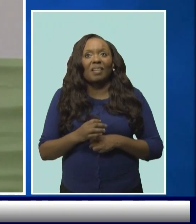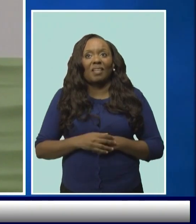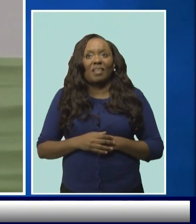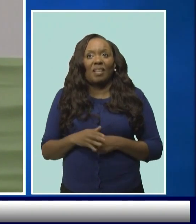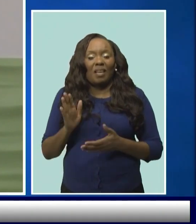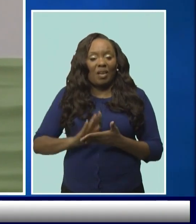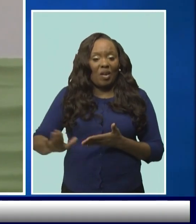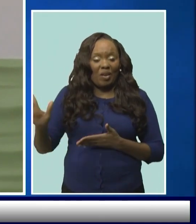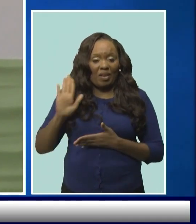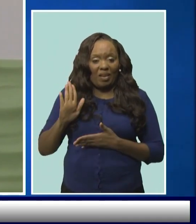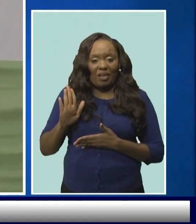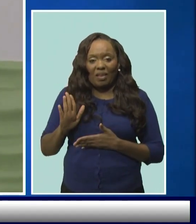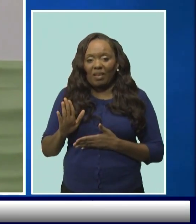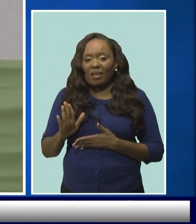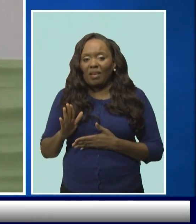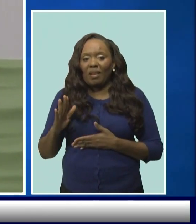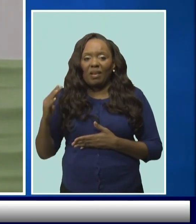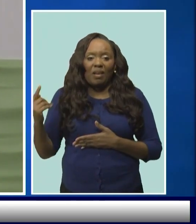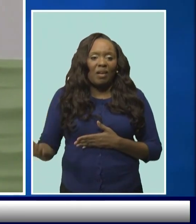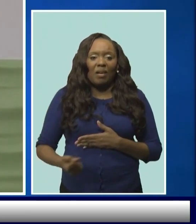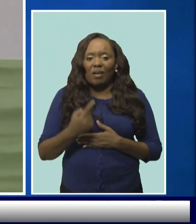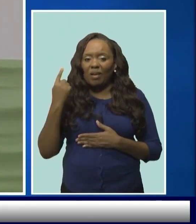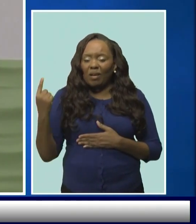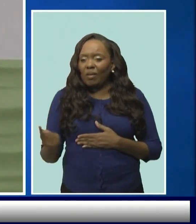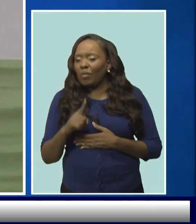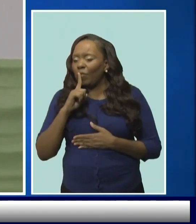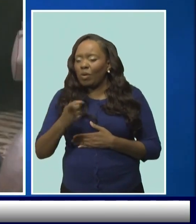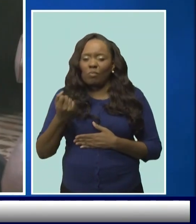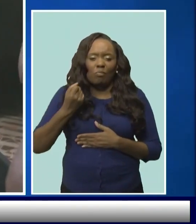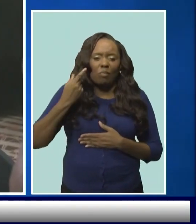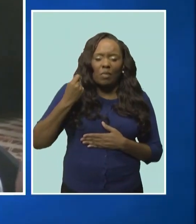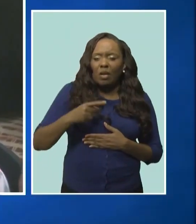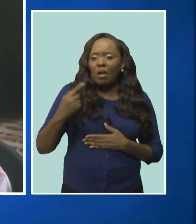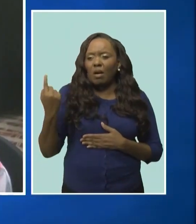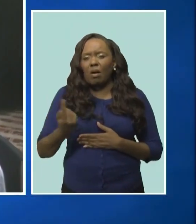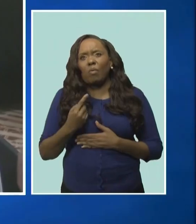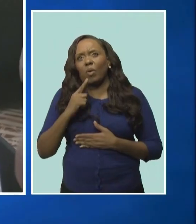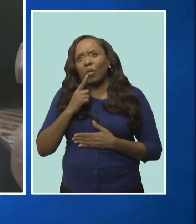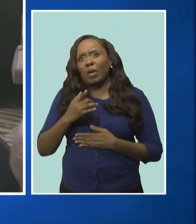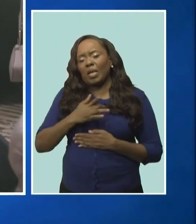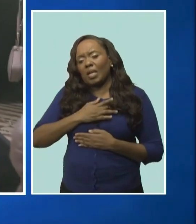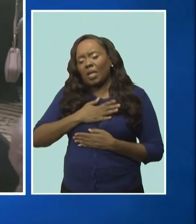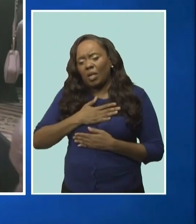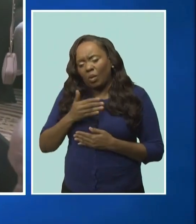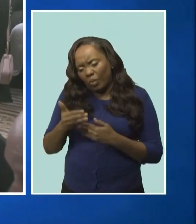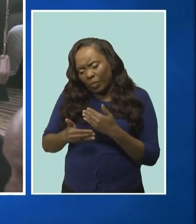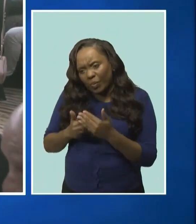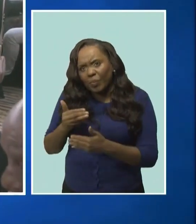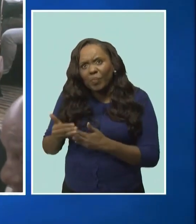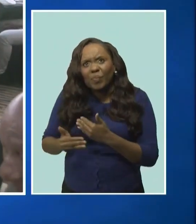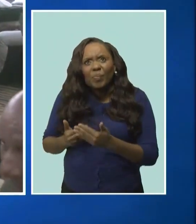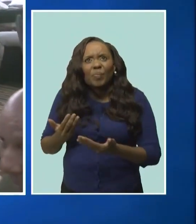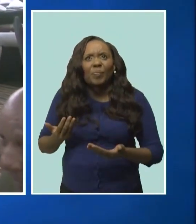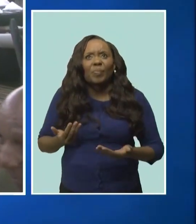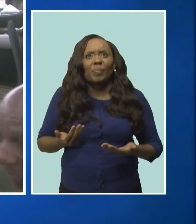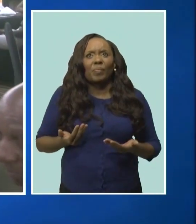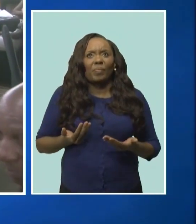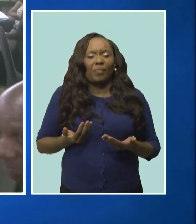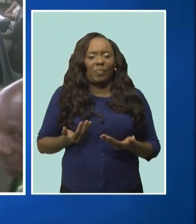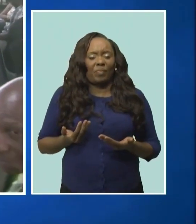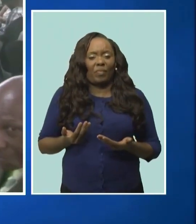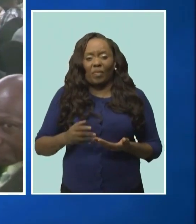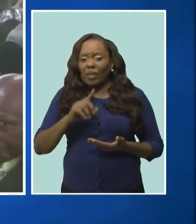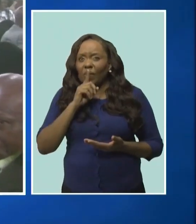have always found her to be very, very diligent, very, very understanding, very, very compassionate. She always felt that the needs of